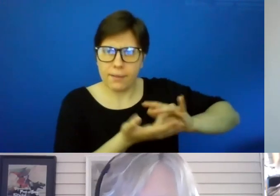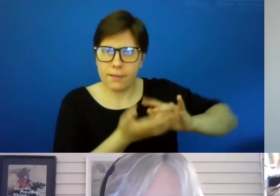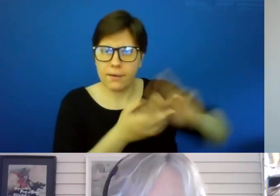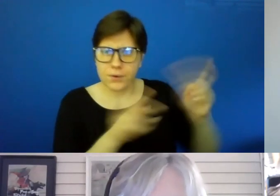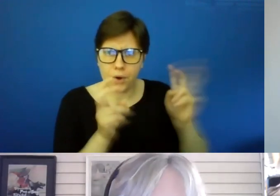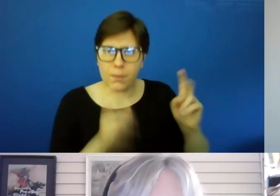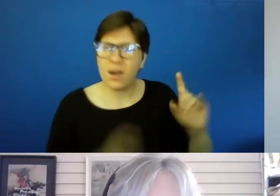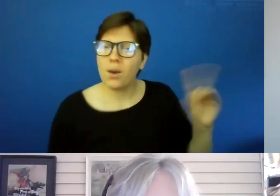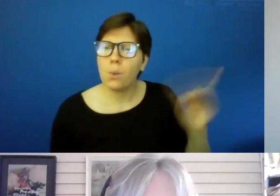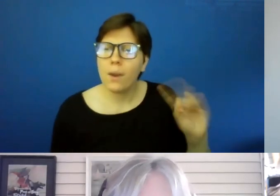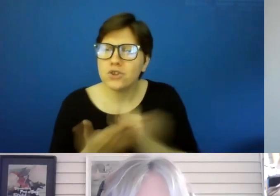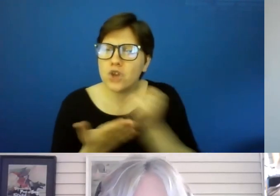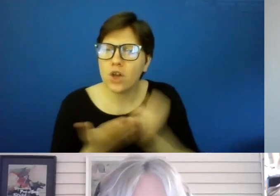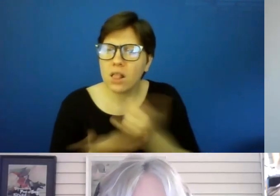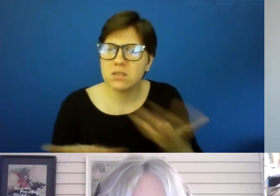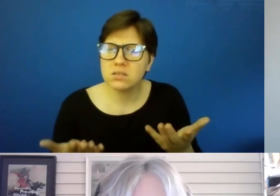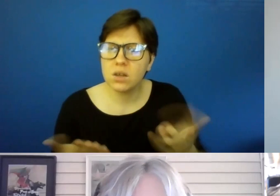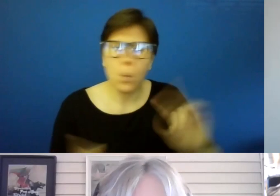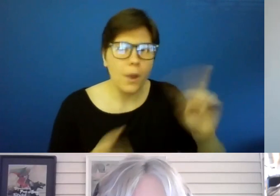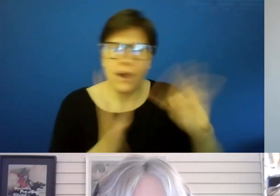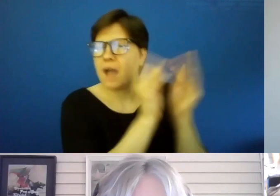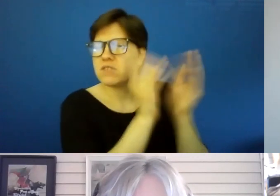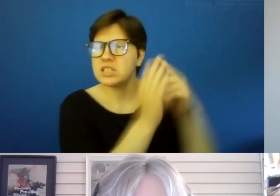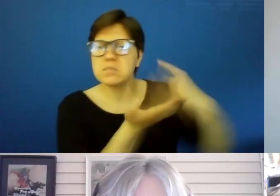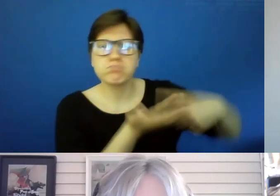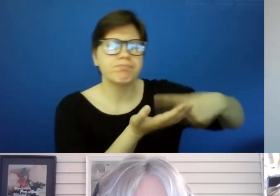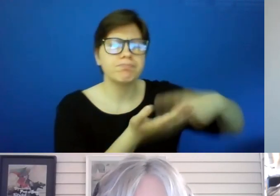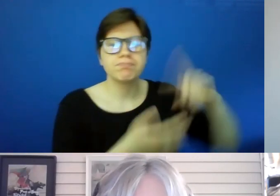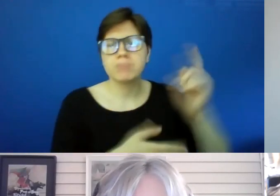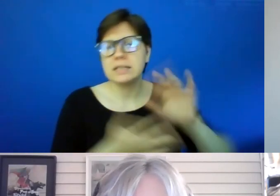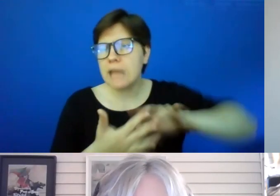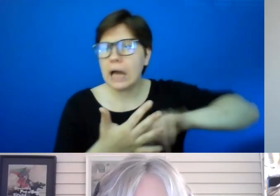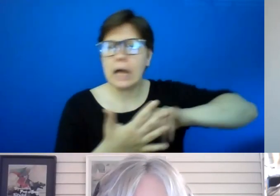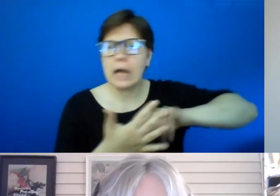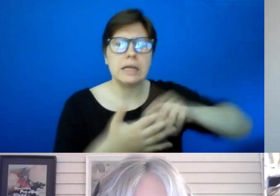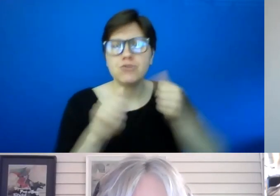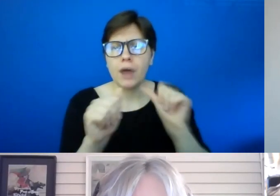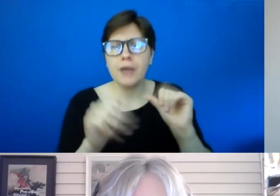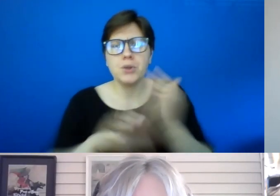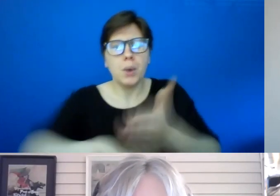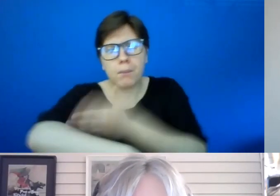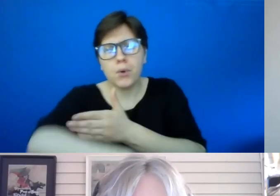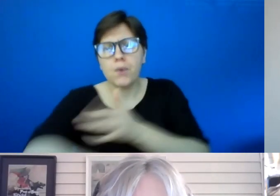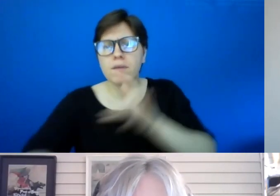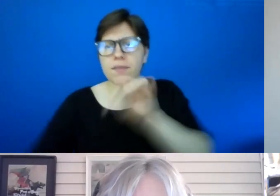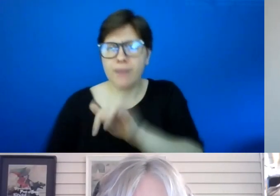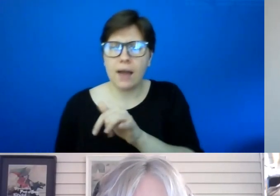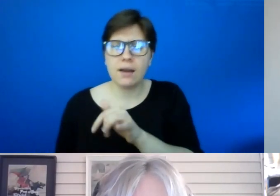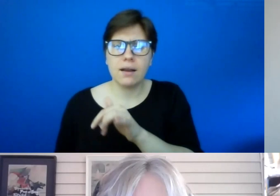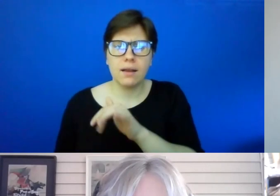are the journals? Where are the conferences? Where are the studies trying to improve the